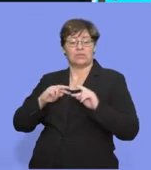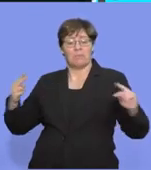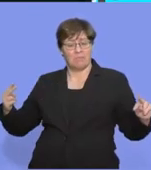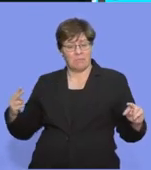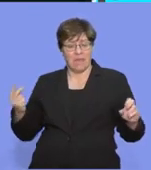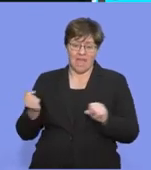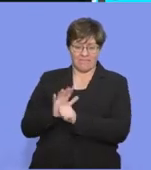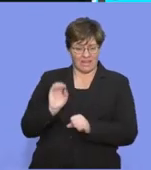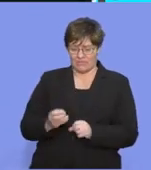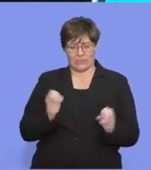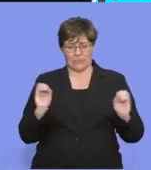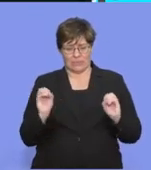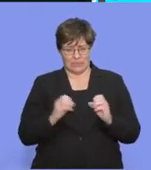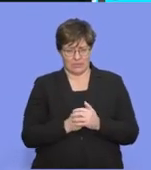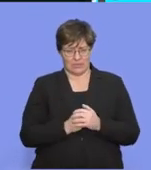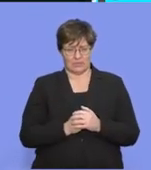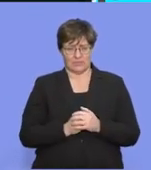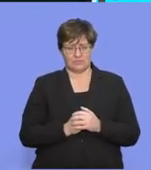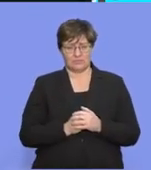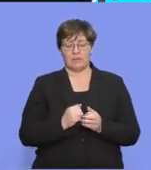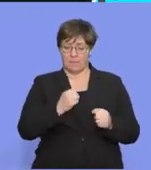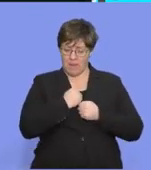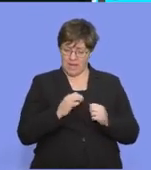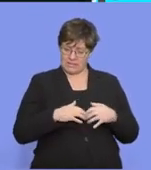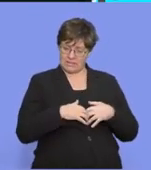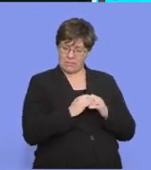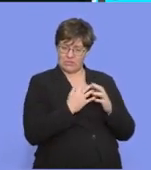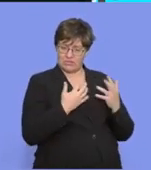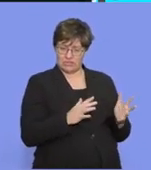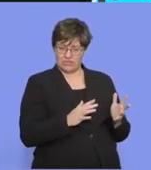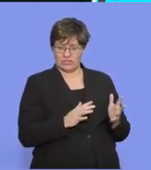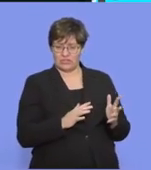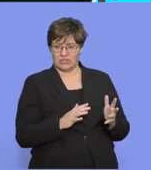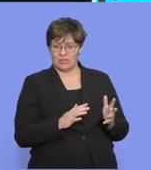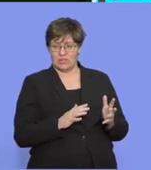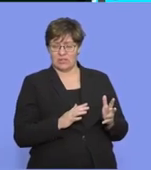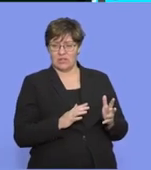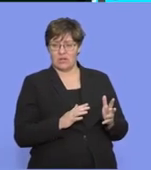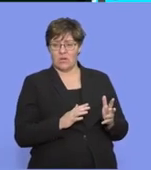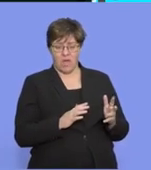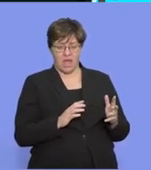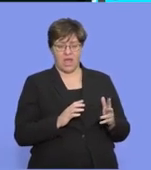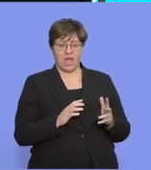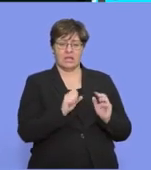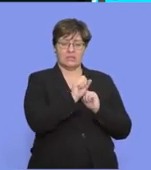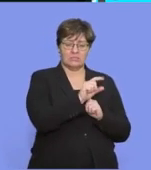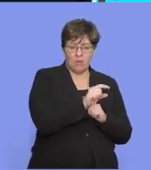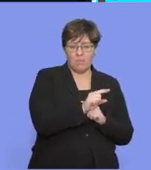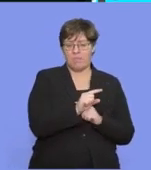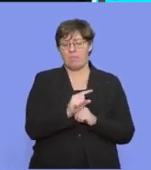genotype. And it's my genotype that is already established when the sperm cell and egg